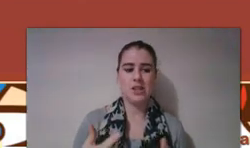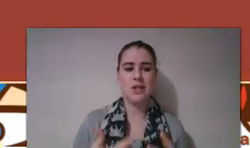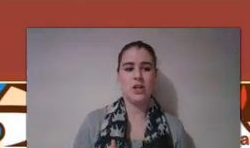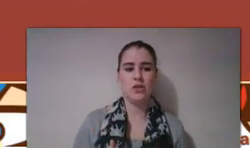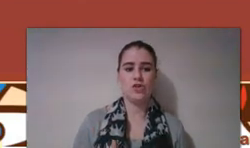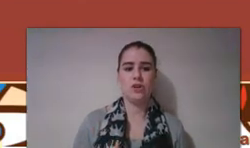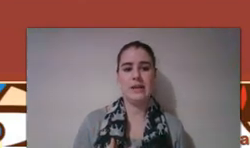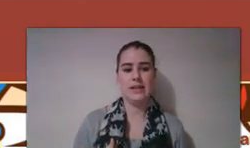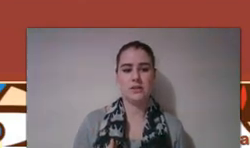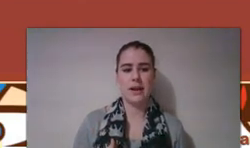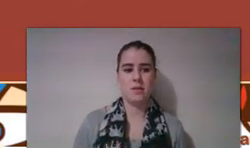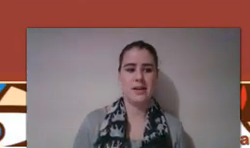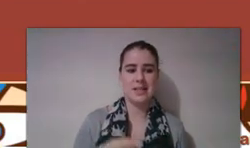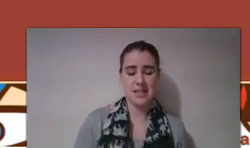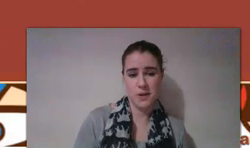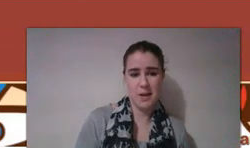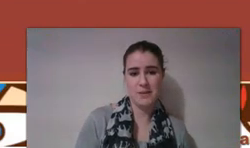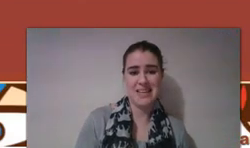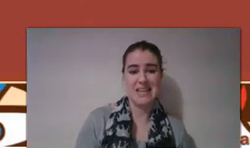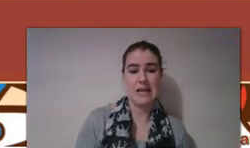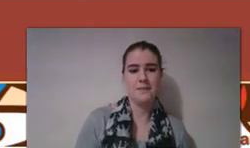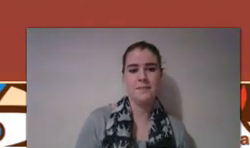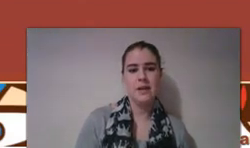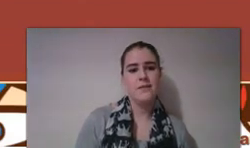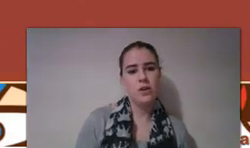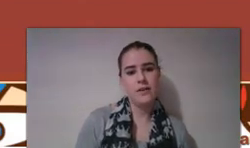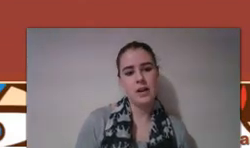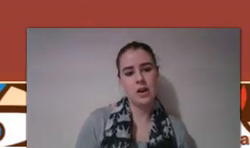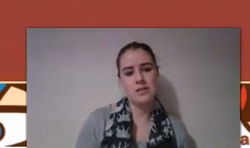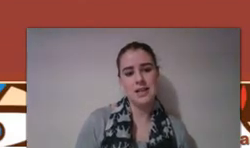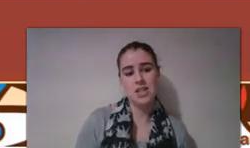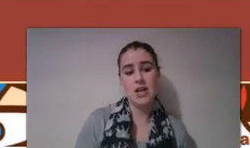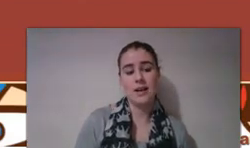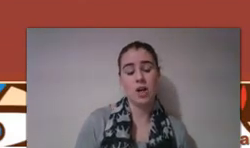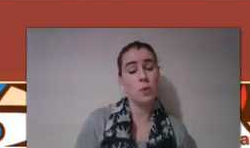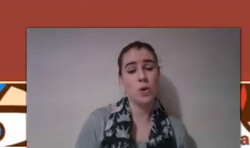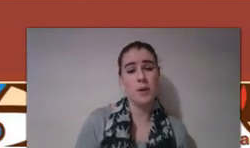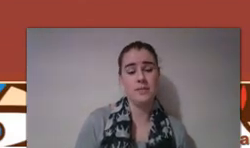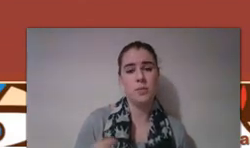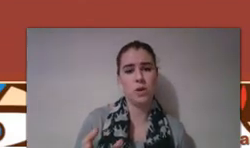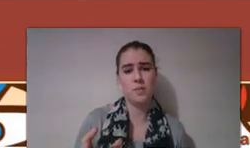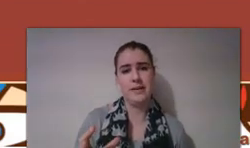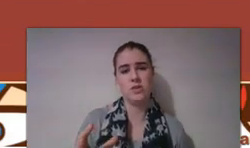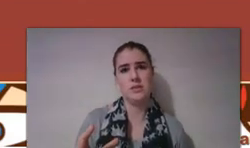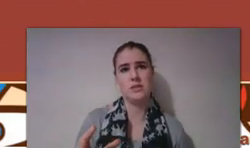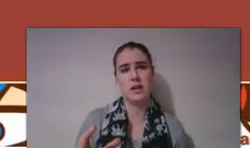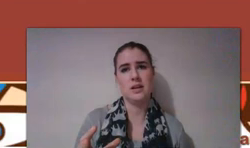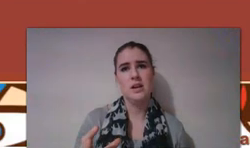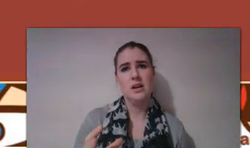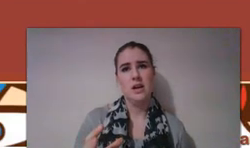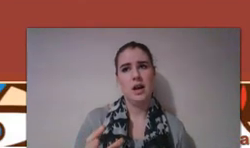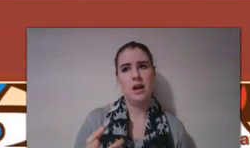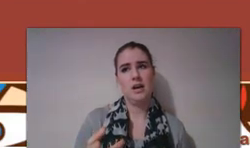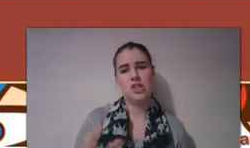was actually used during religious ceremonies, and this one here particularly, if you look very closely, it's actually shaped like a porcupine. So porcupine is almost